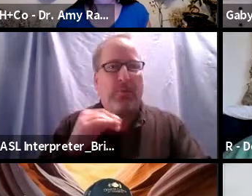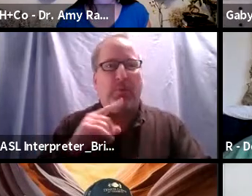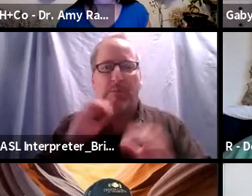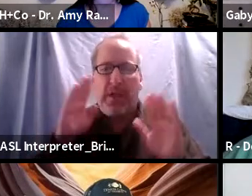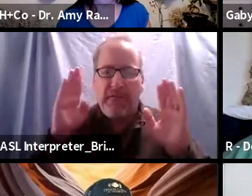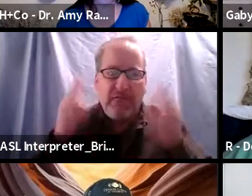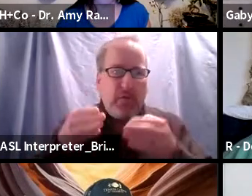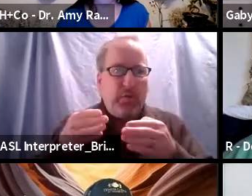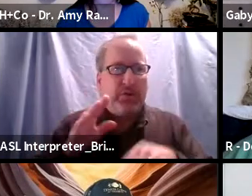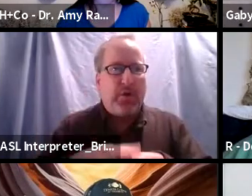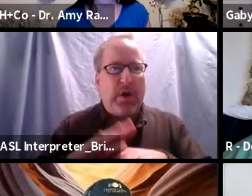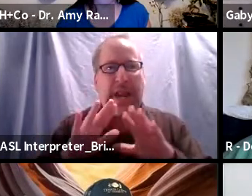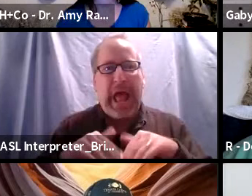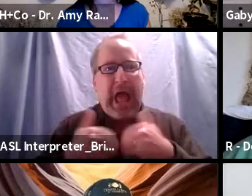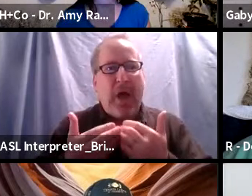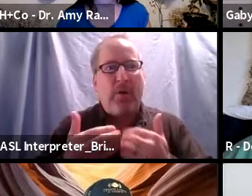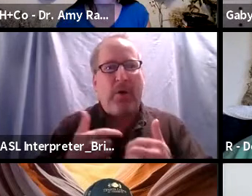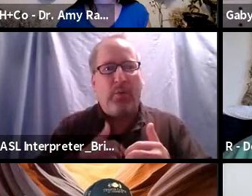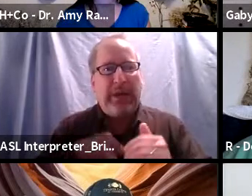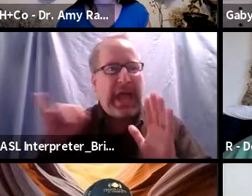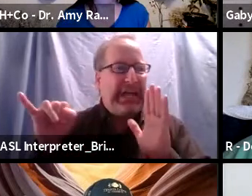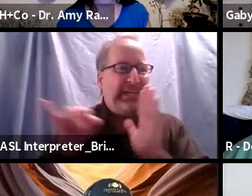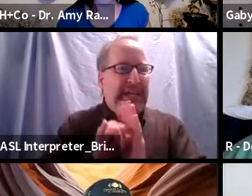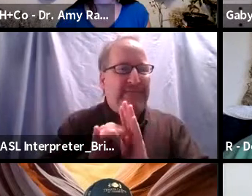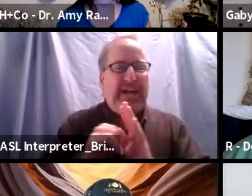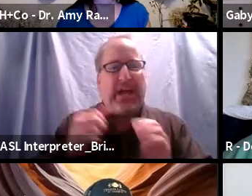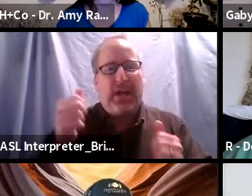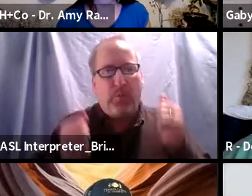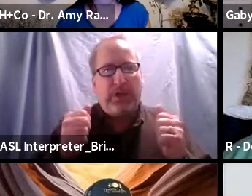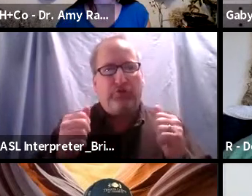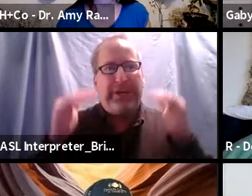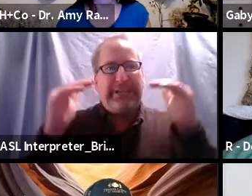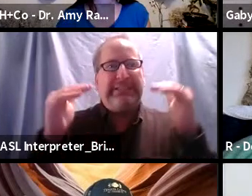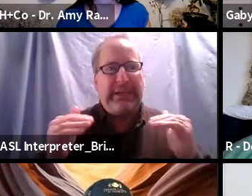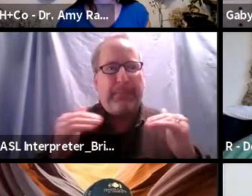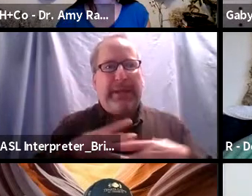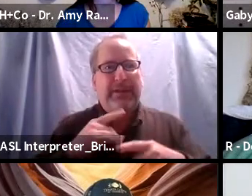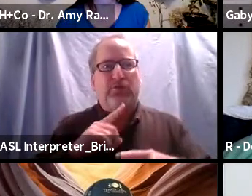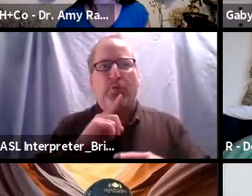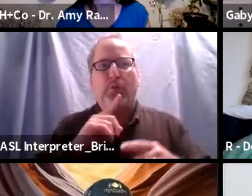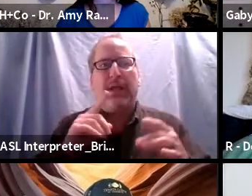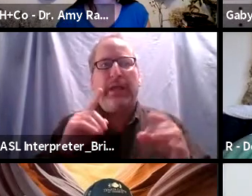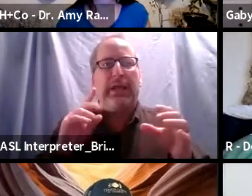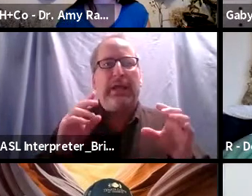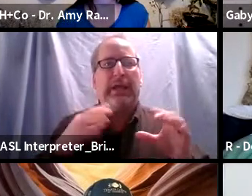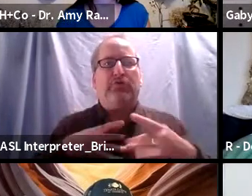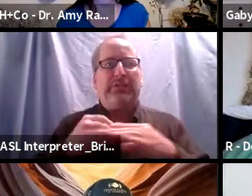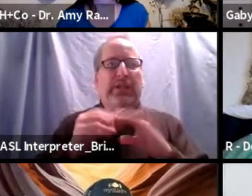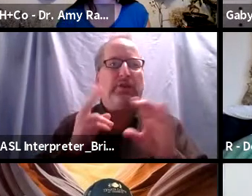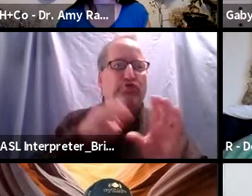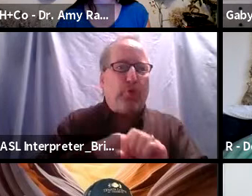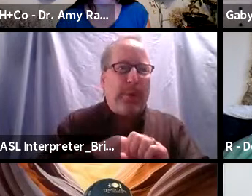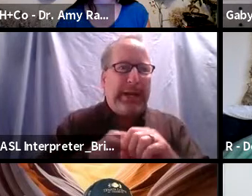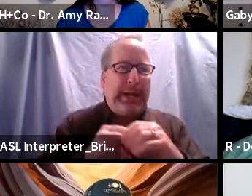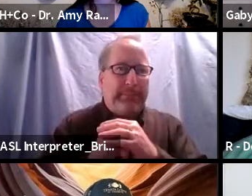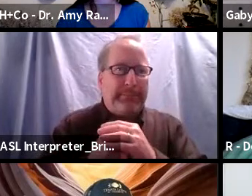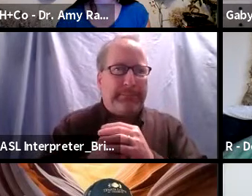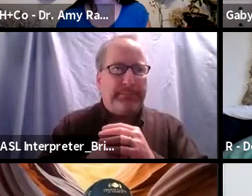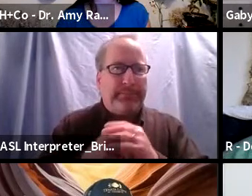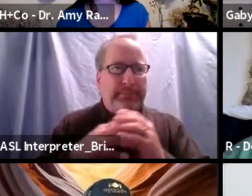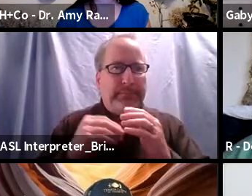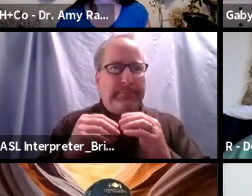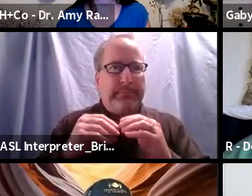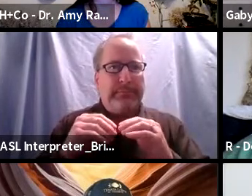like how we identify which subcommittees we're most interested in joining, potentially even co-leading, and start to flesh